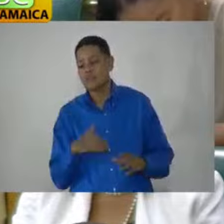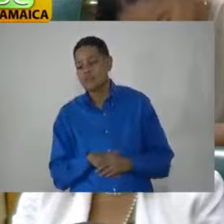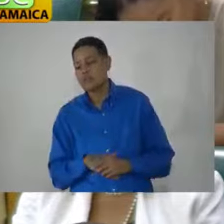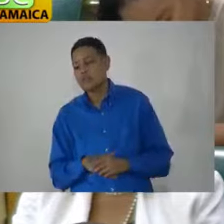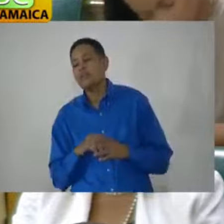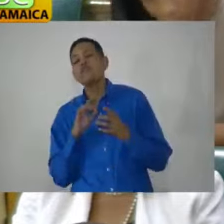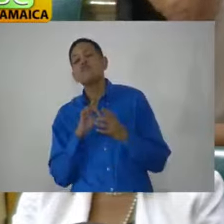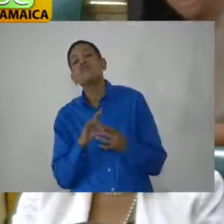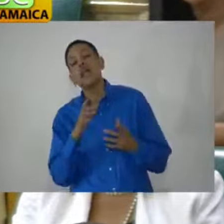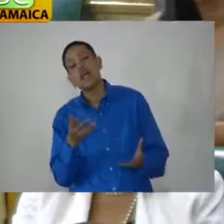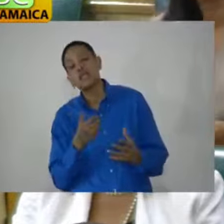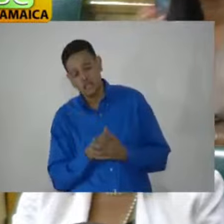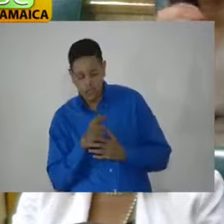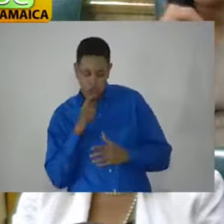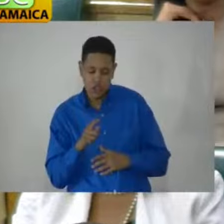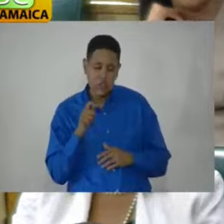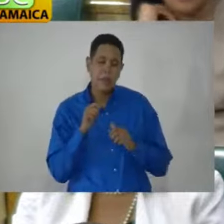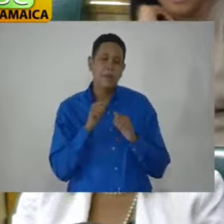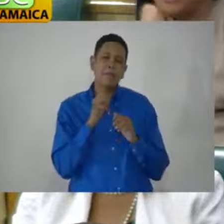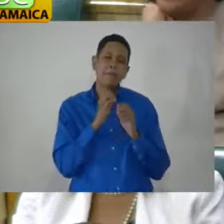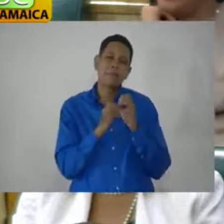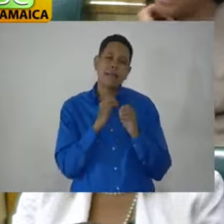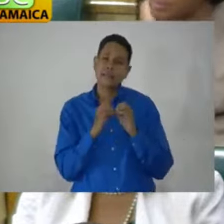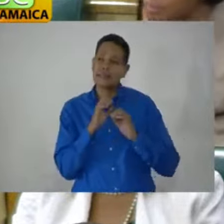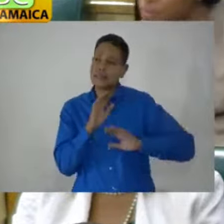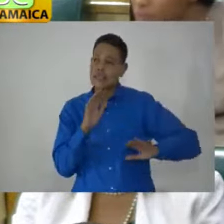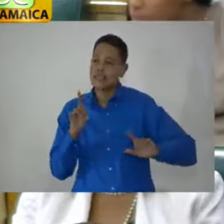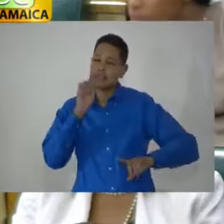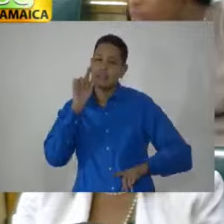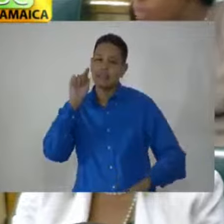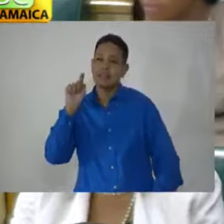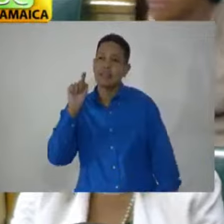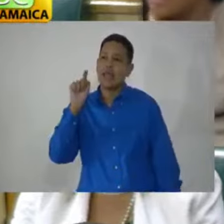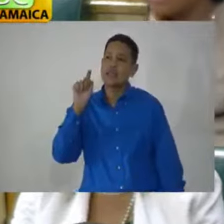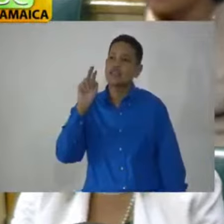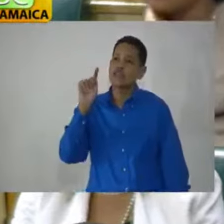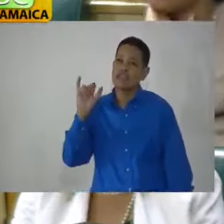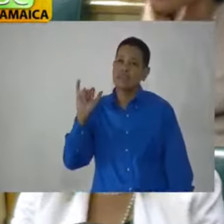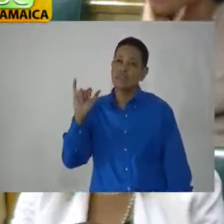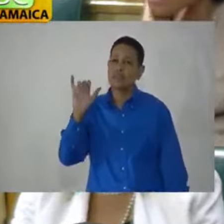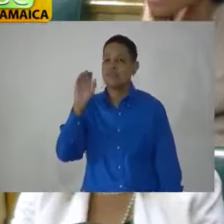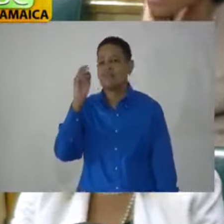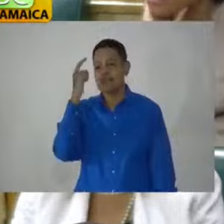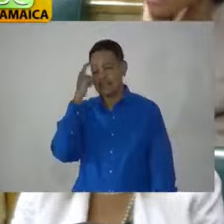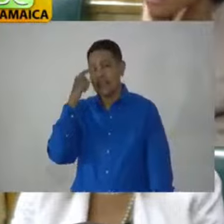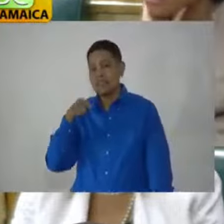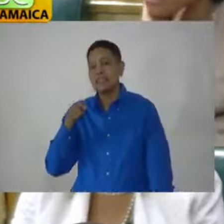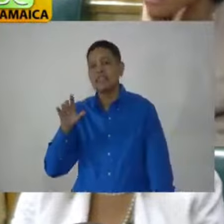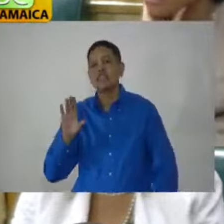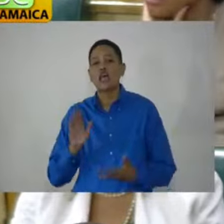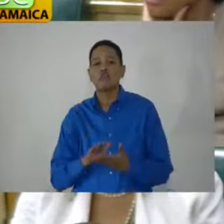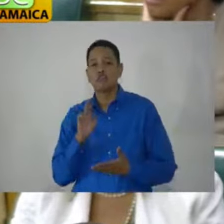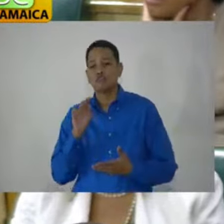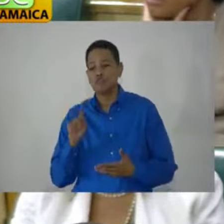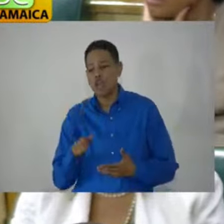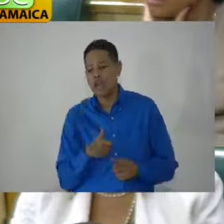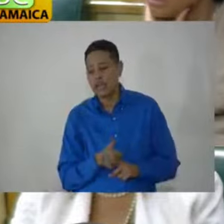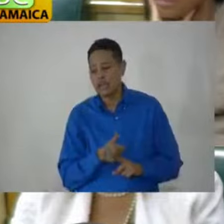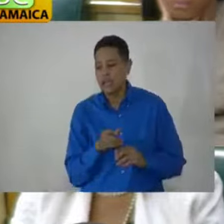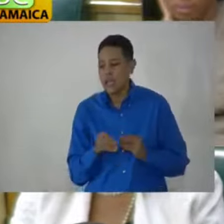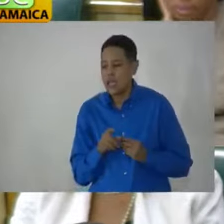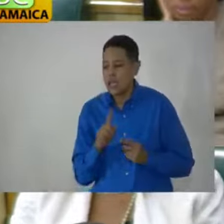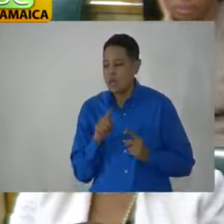in relation to the maintenance of the levy at this rate is actually a reduced rate, right?